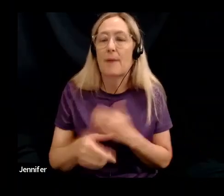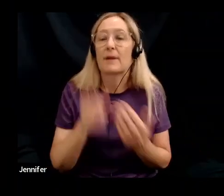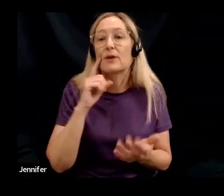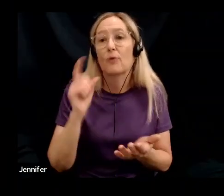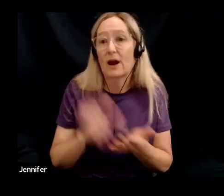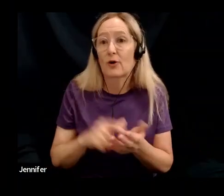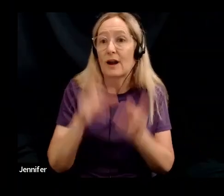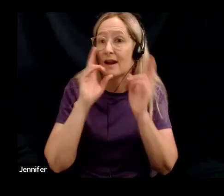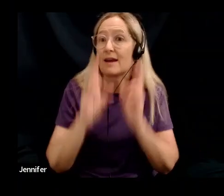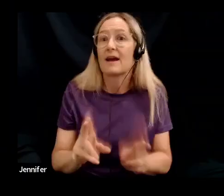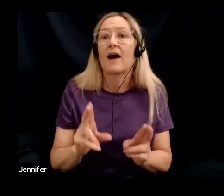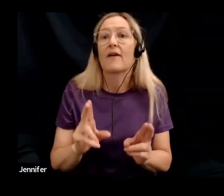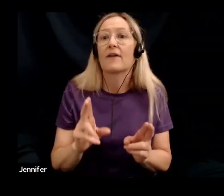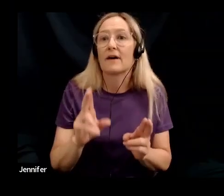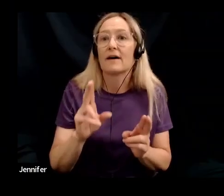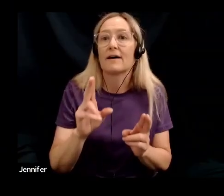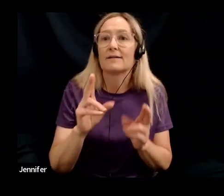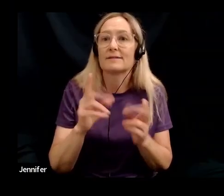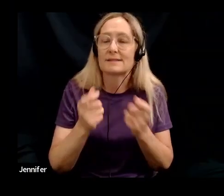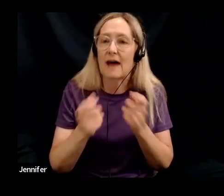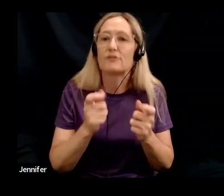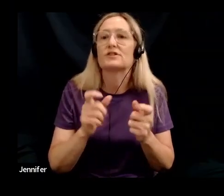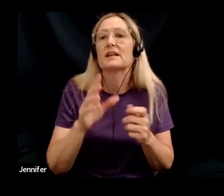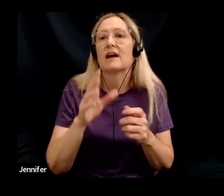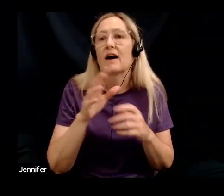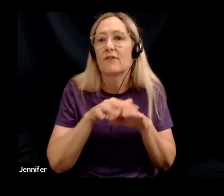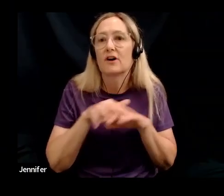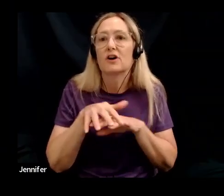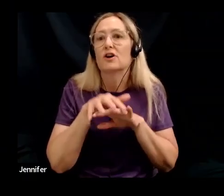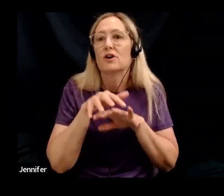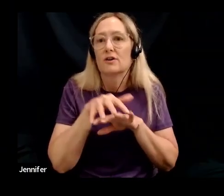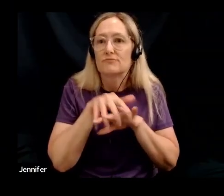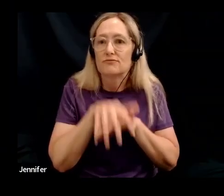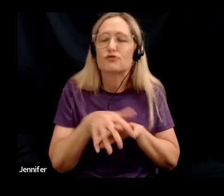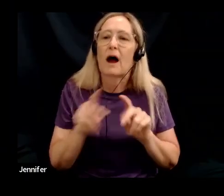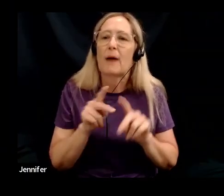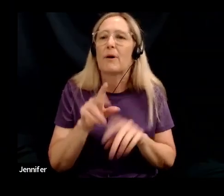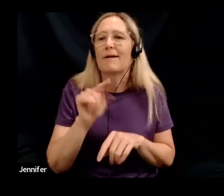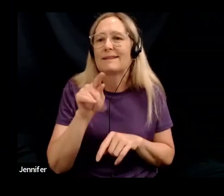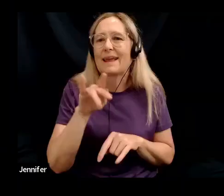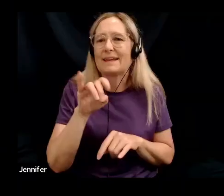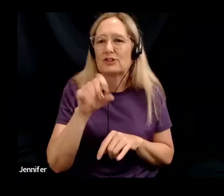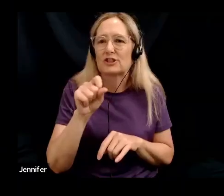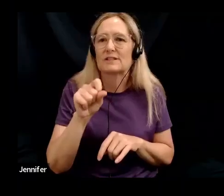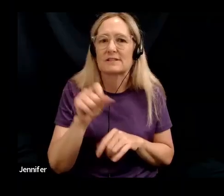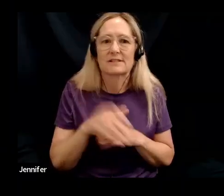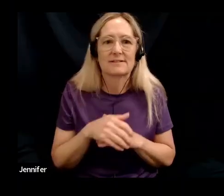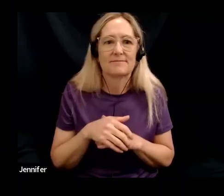and honoring the sovereignty of tribal nations. Next slide, please.